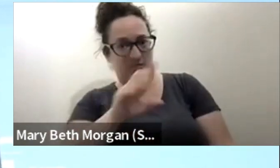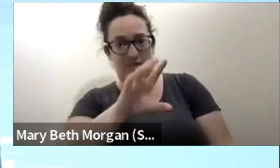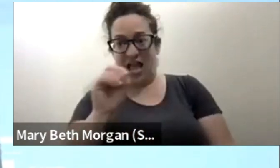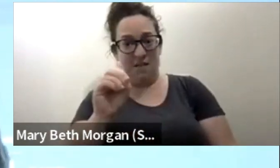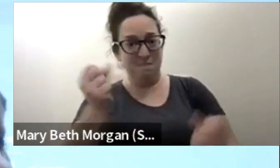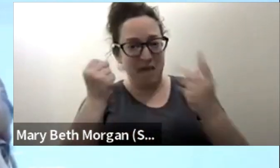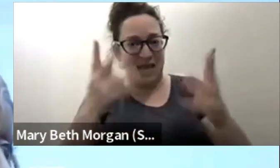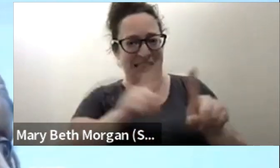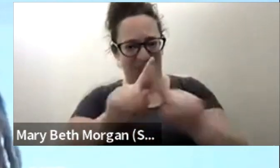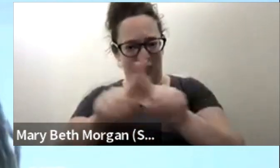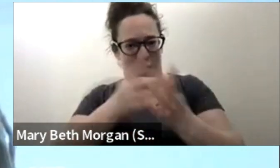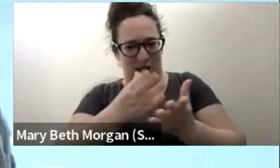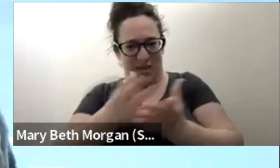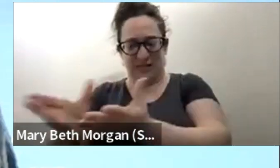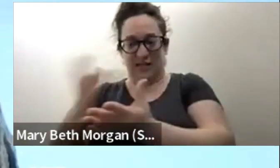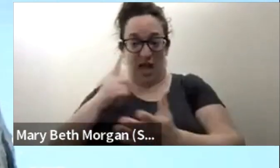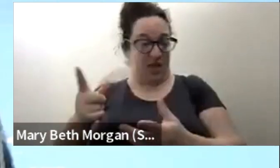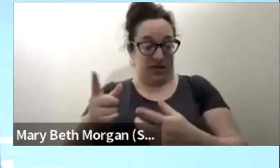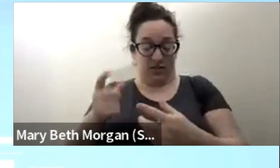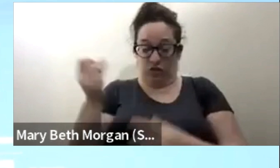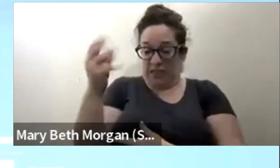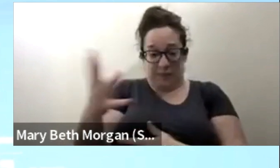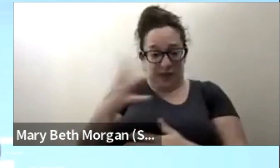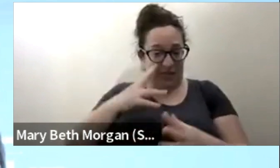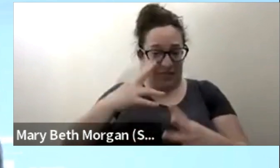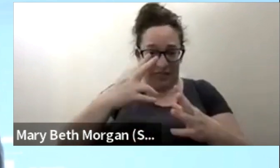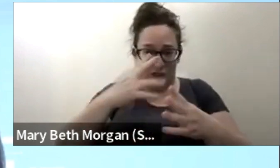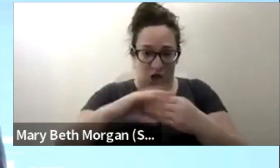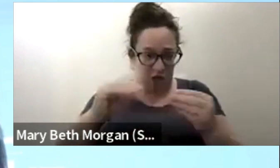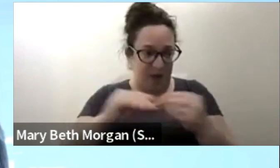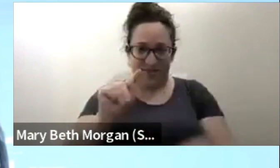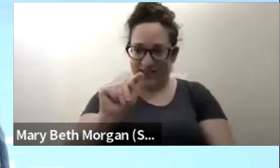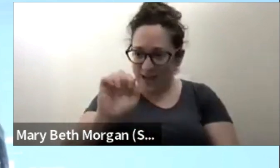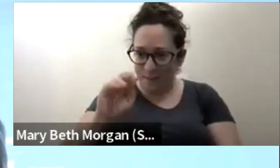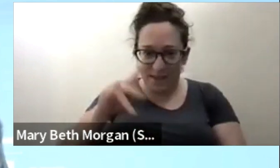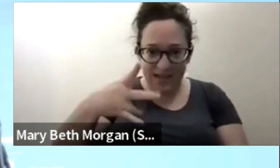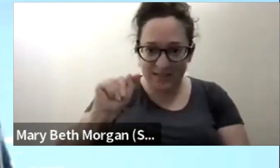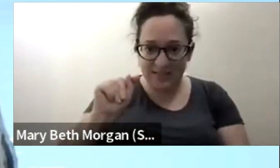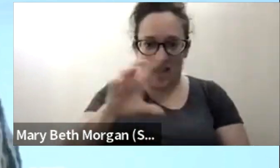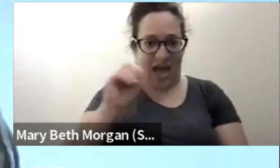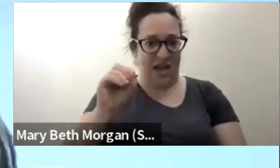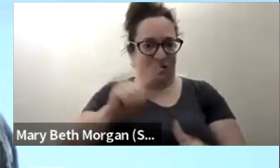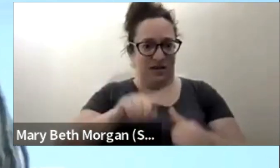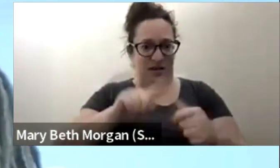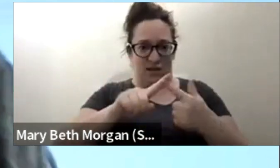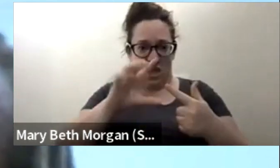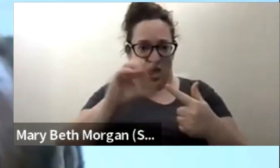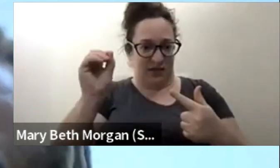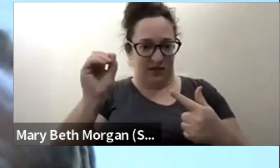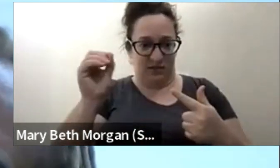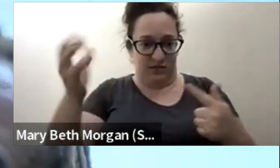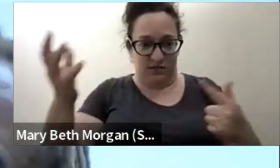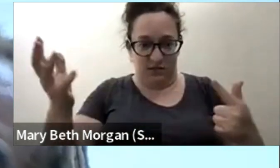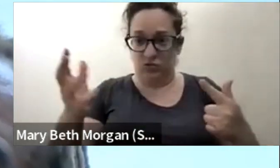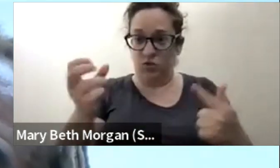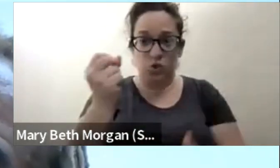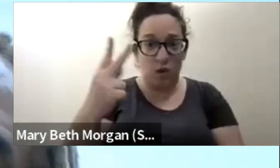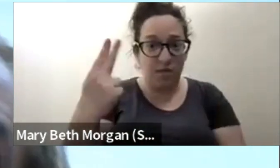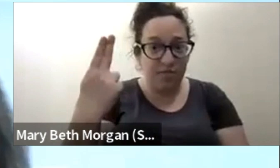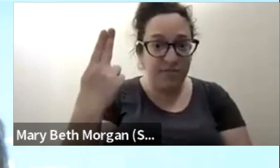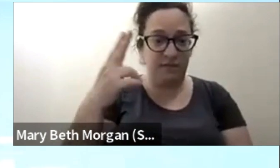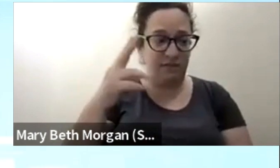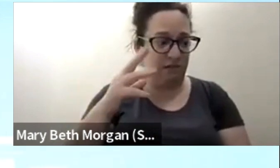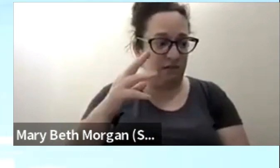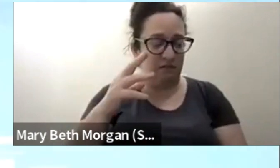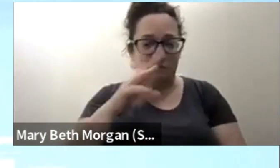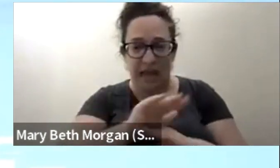he is very explicit about that. And whether education is a colonialism of the mind, is my intellect getting in the way?